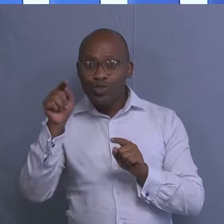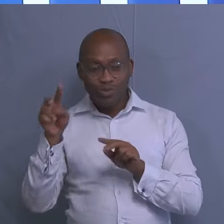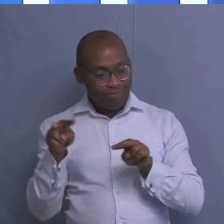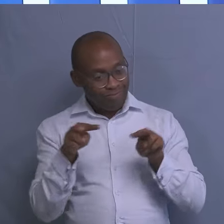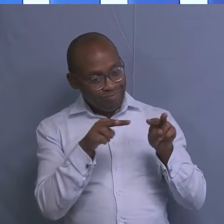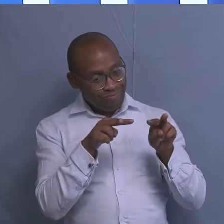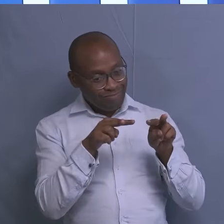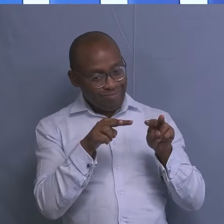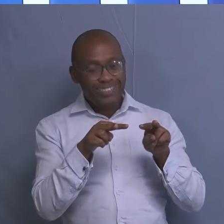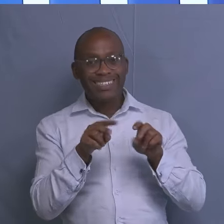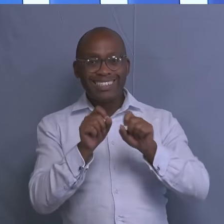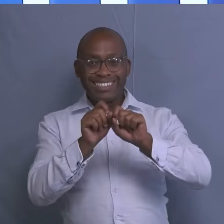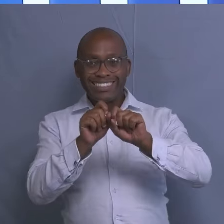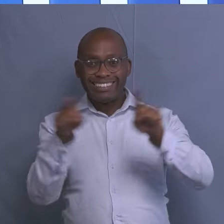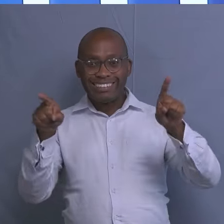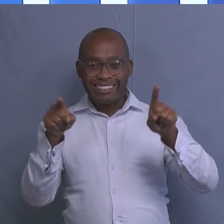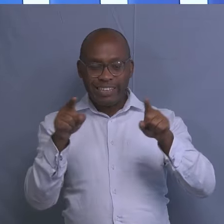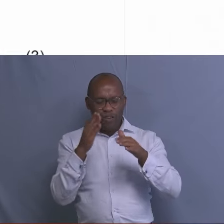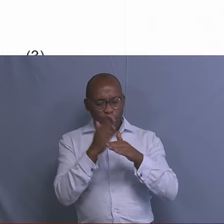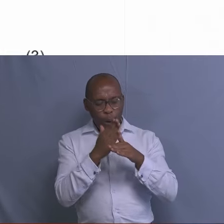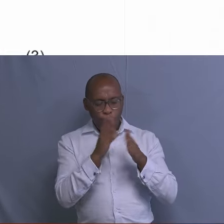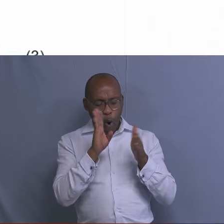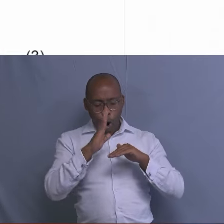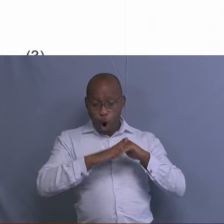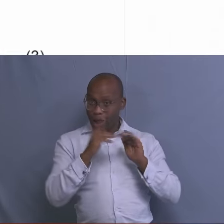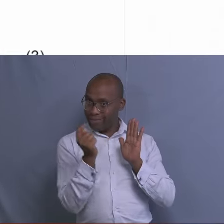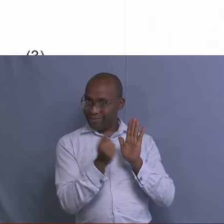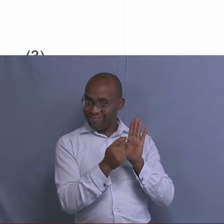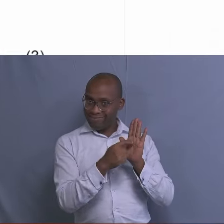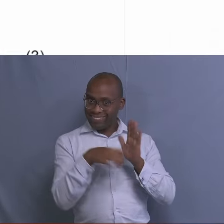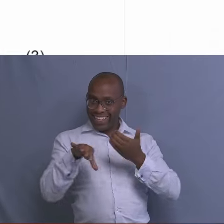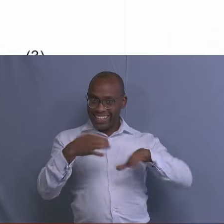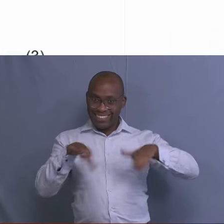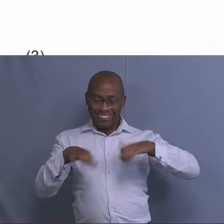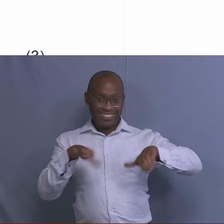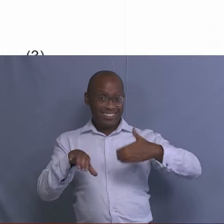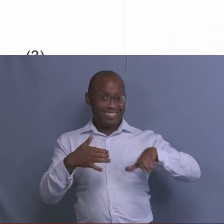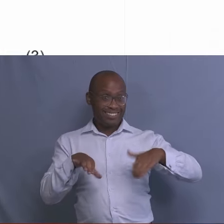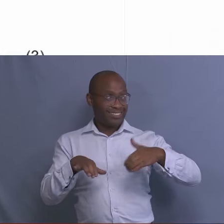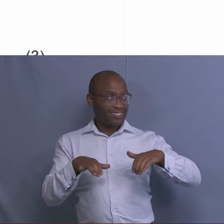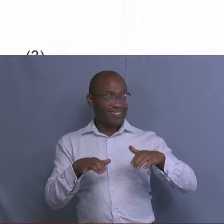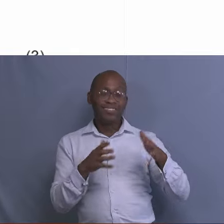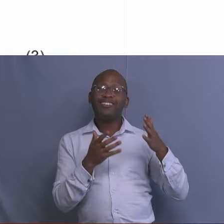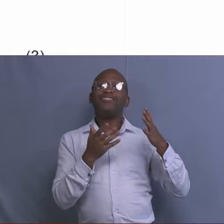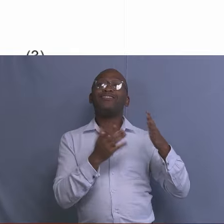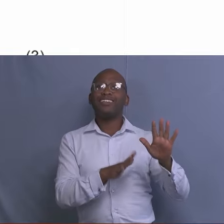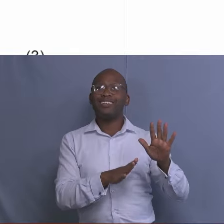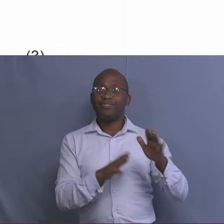viewers, you can respond to these activities. Otherwise,